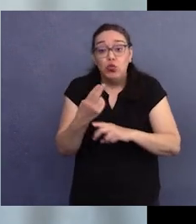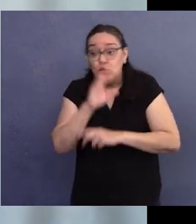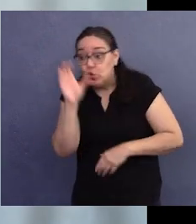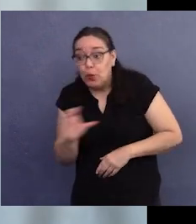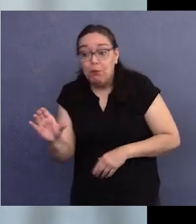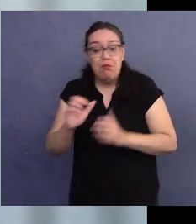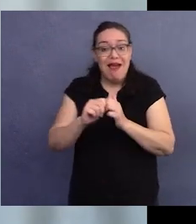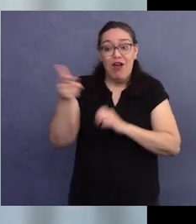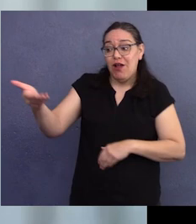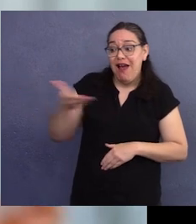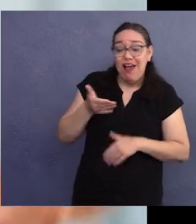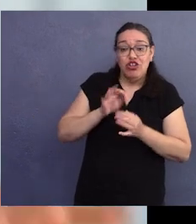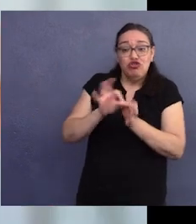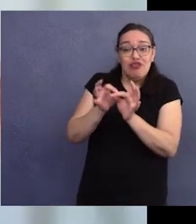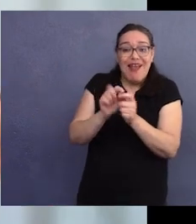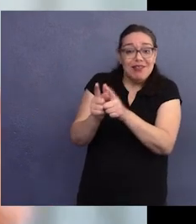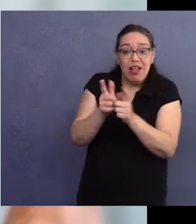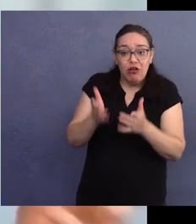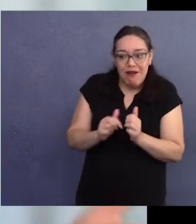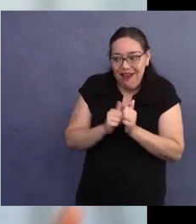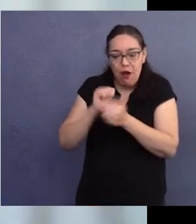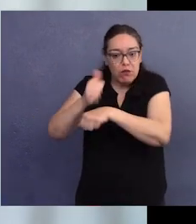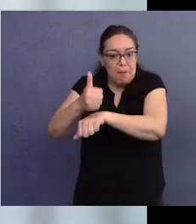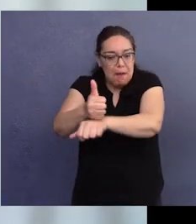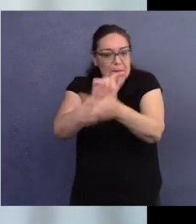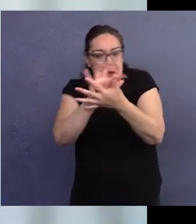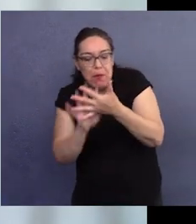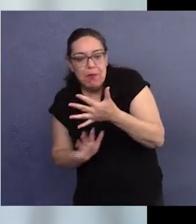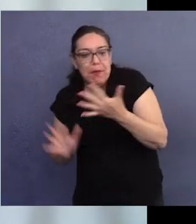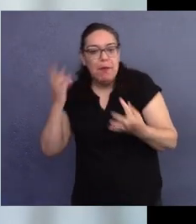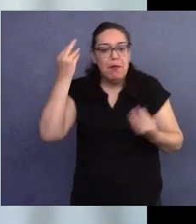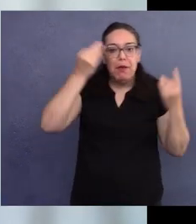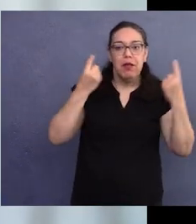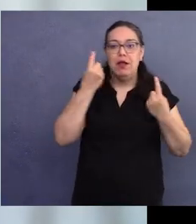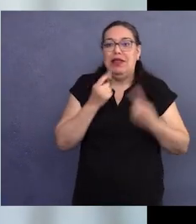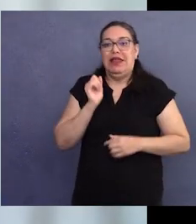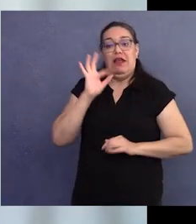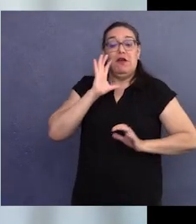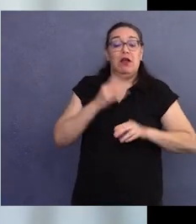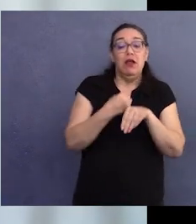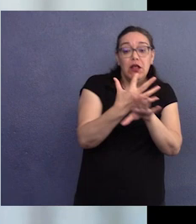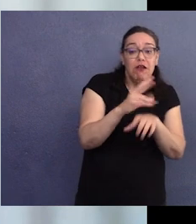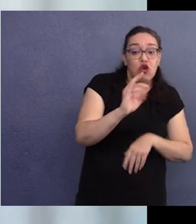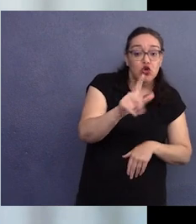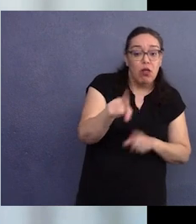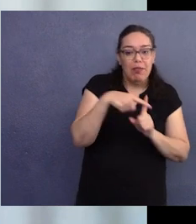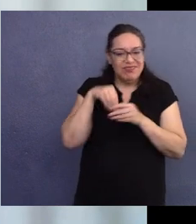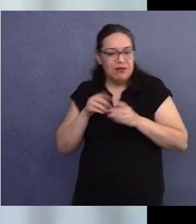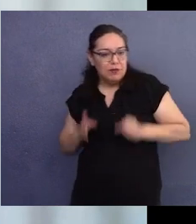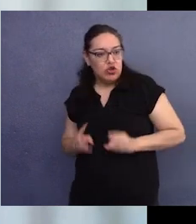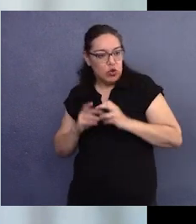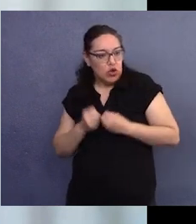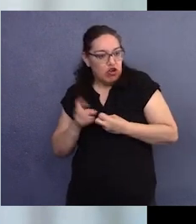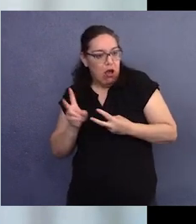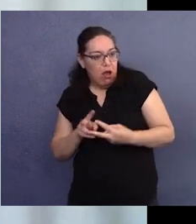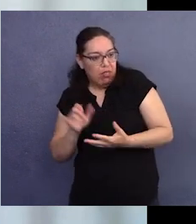and how do you hire a translator, and how do you set that up, and different considerations if you're going to do virtual and in-person workshops. And that'll